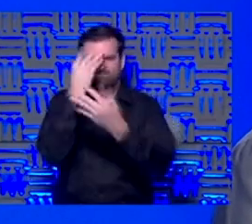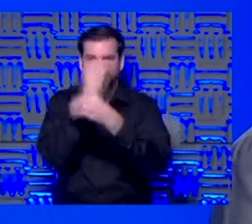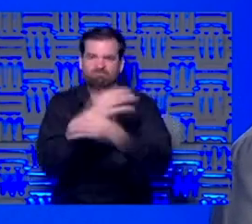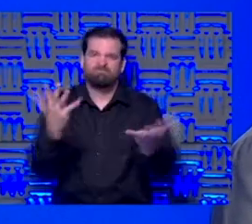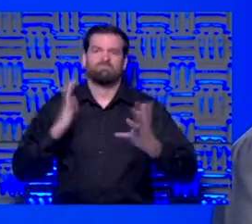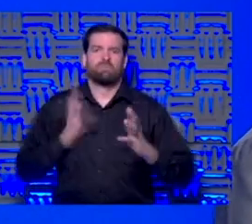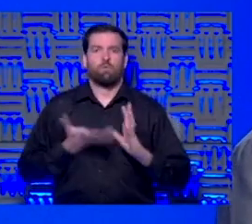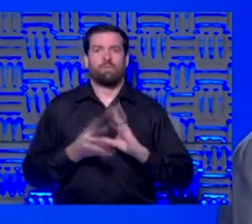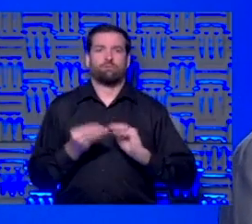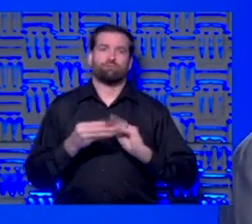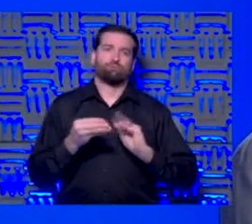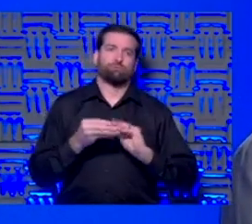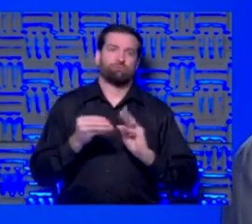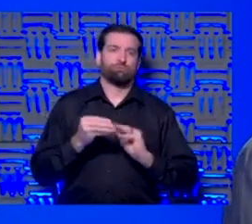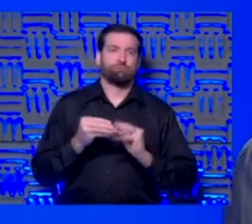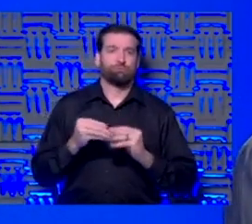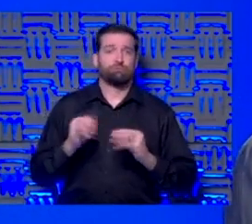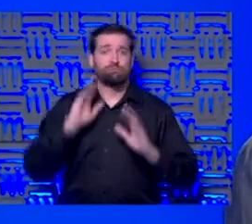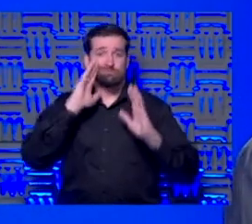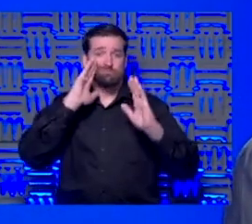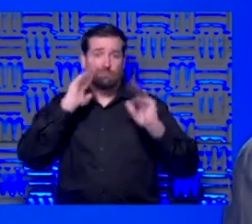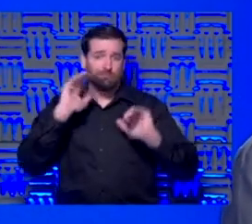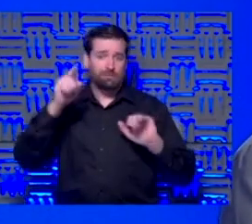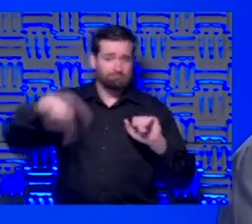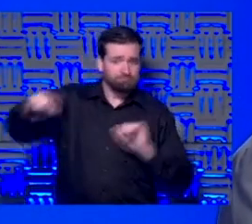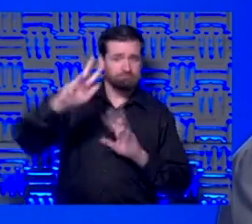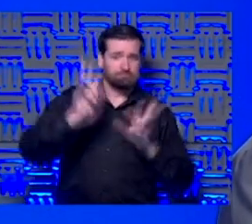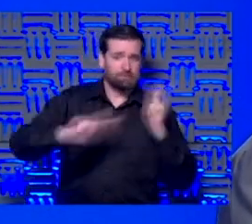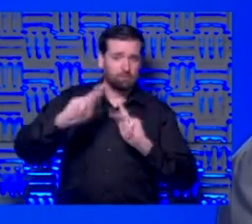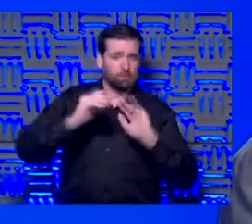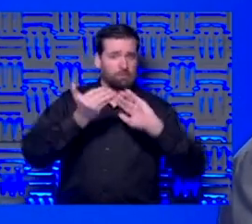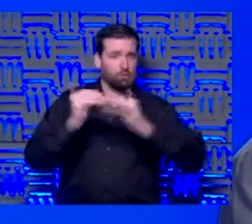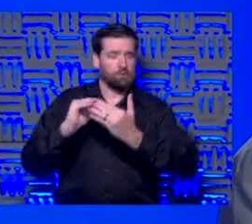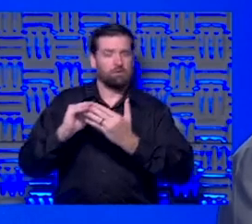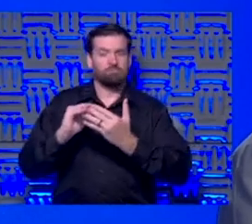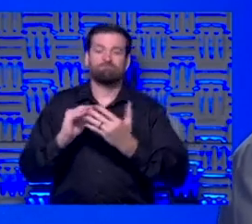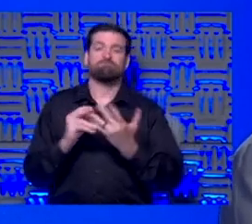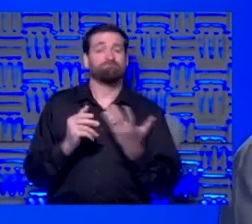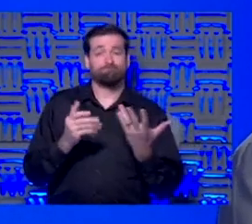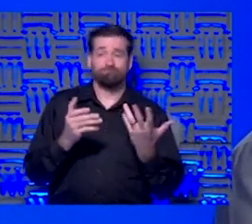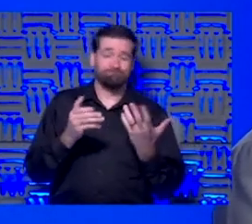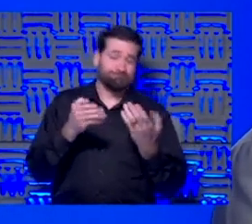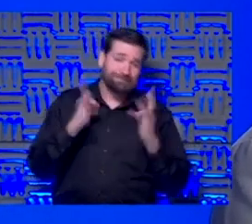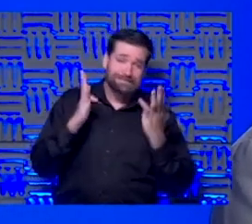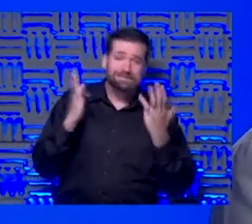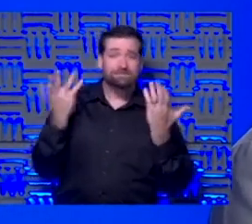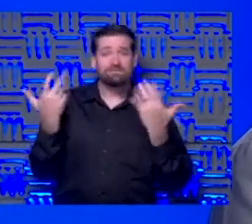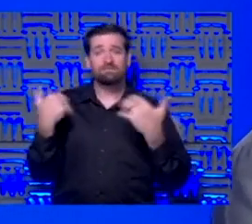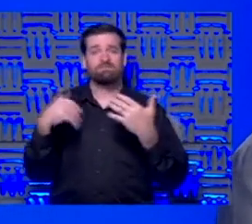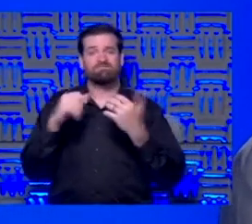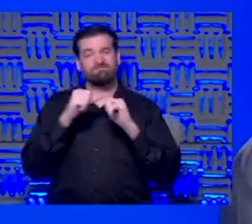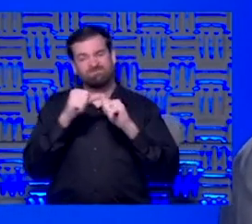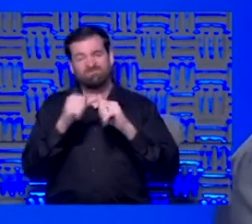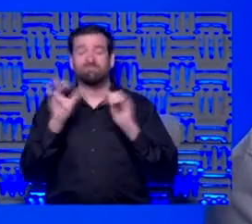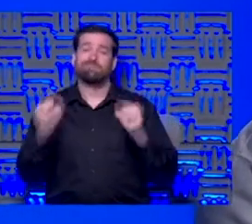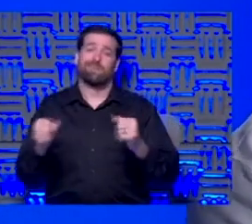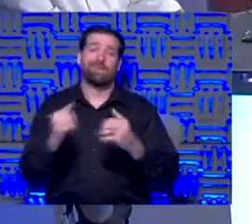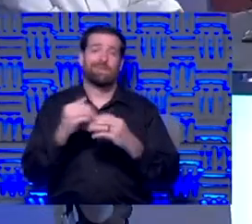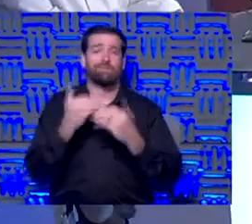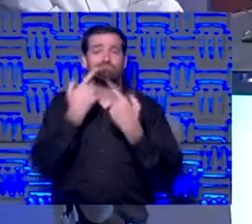message. Hopefully, people and communities will continue to hear that and do the right thing, and we can get through this